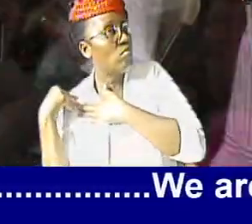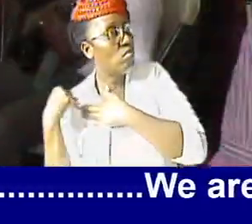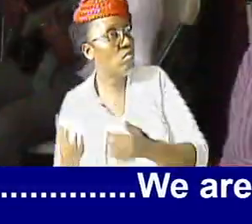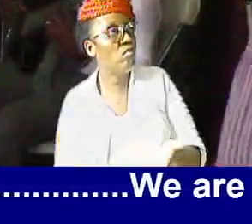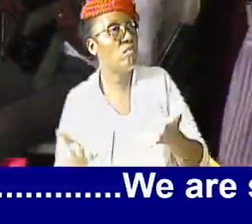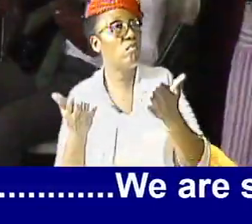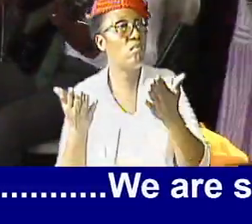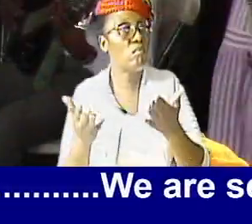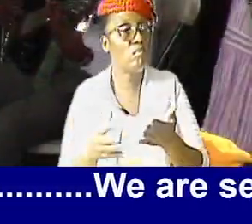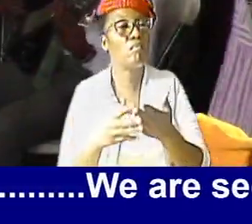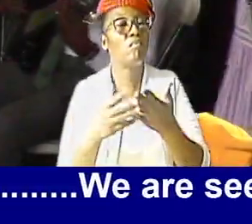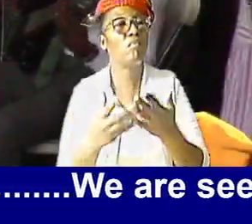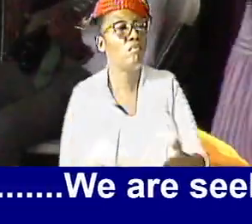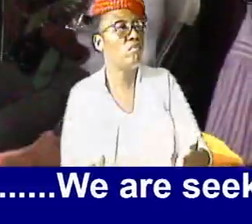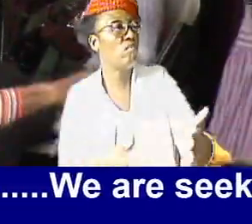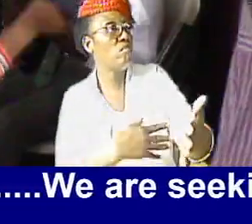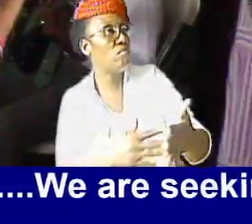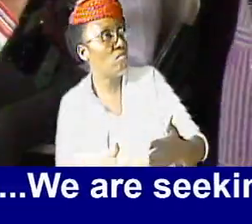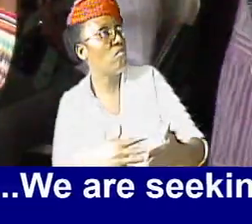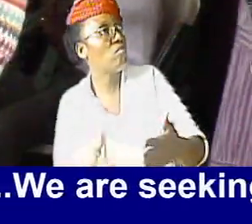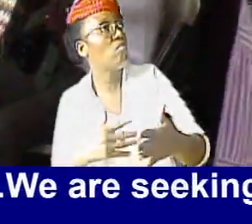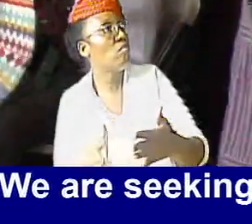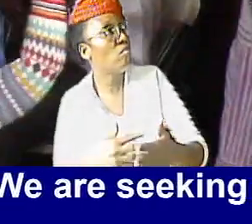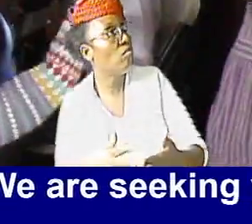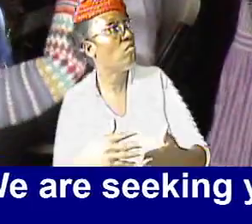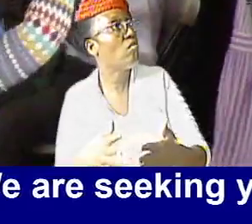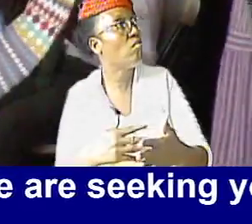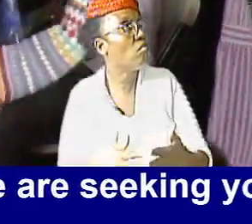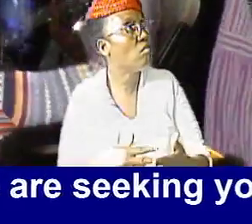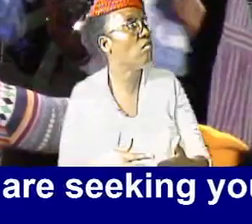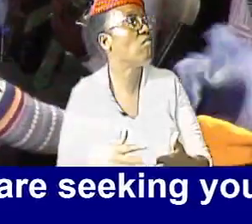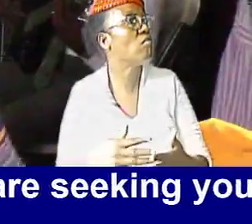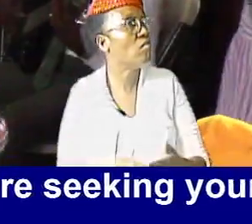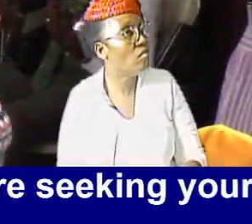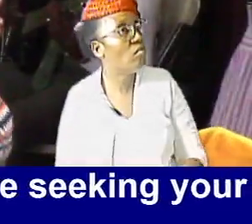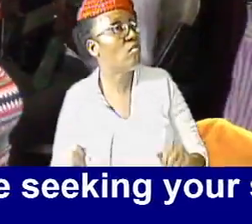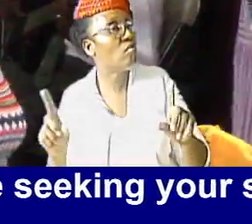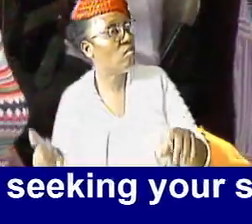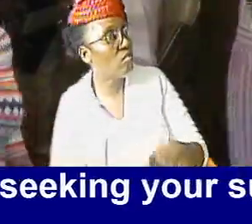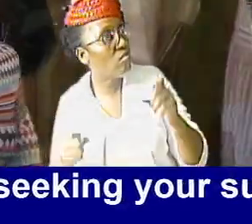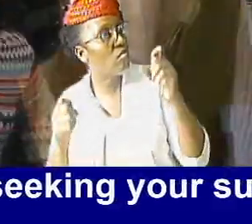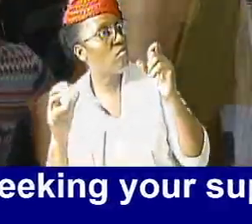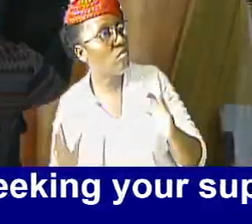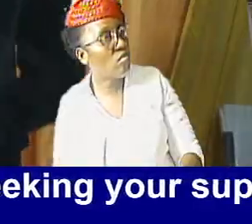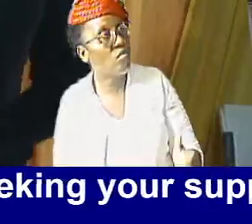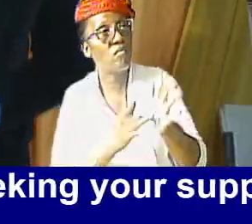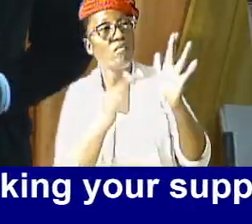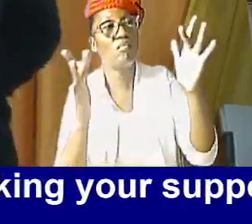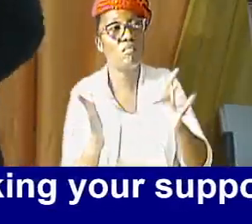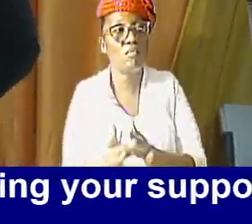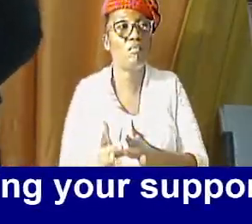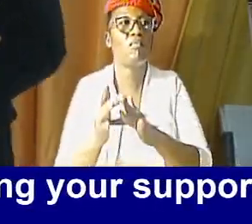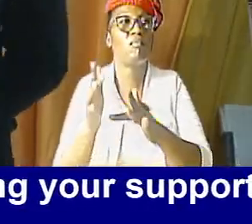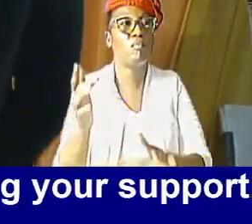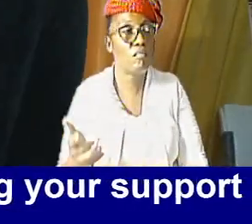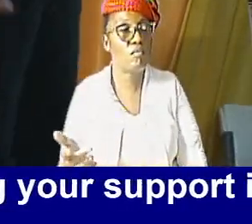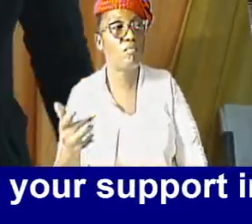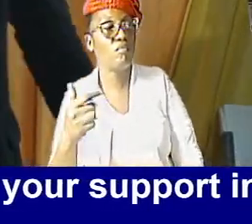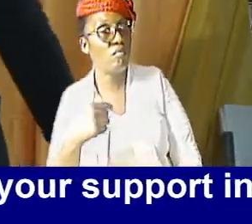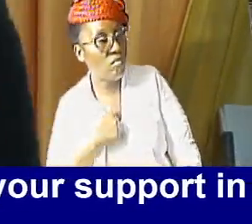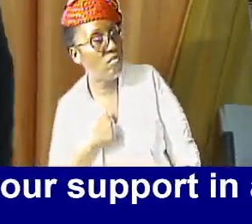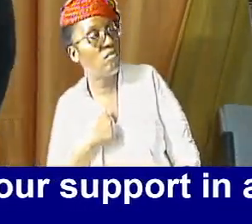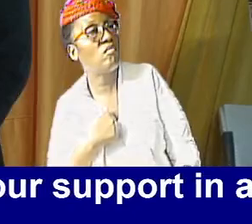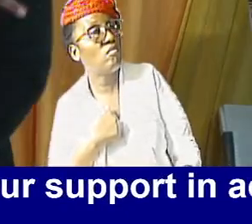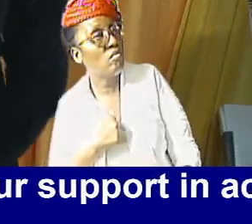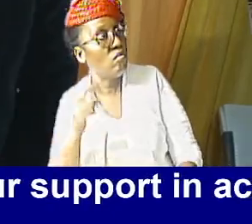me with a song. For I was poor, lost sinner, to Jesus I did come.